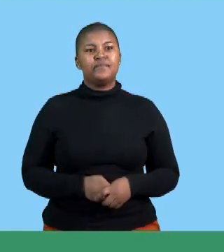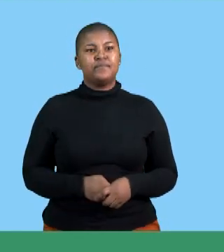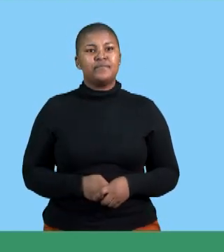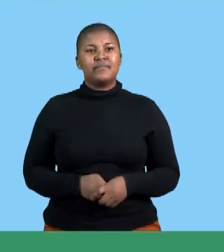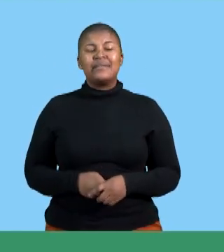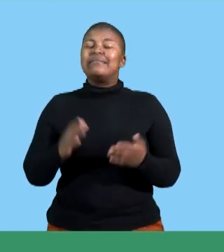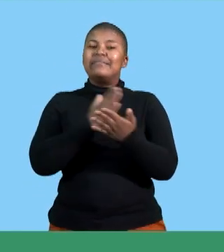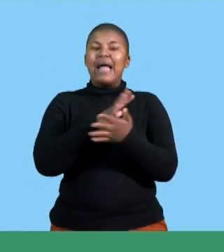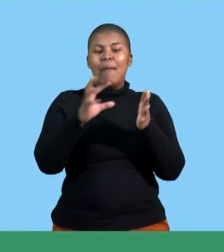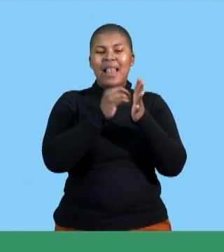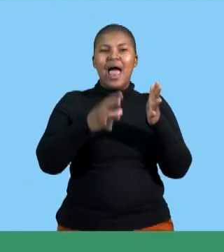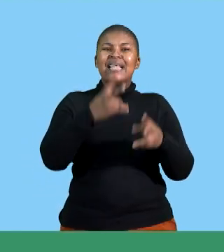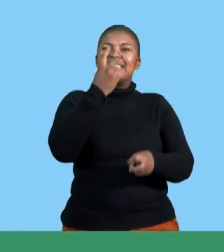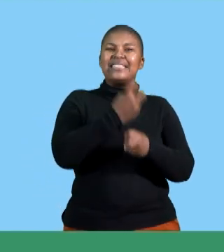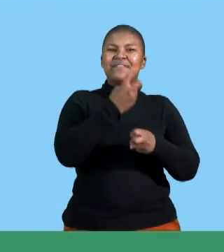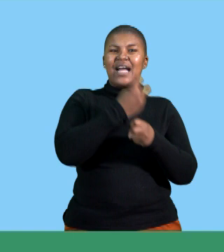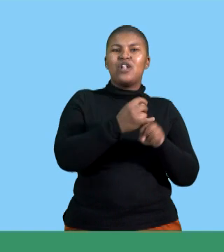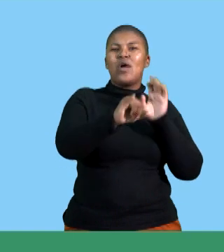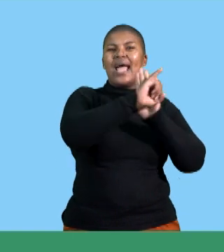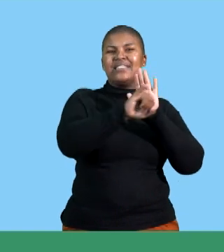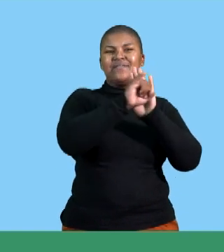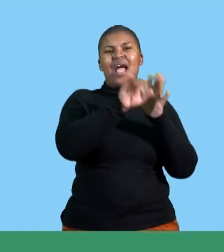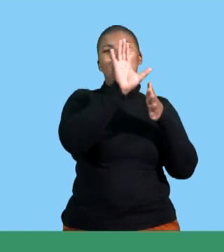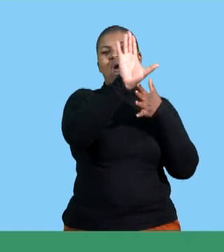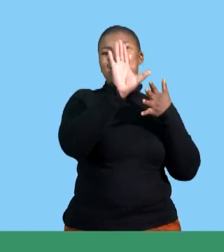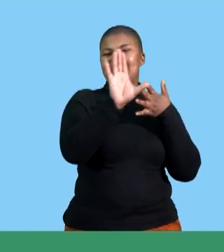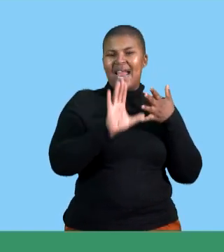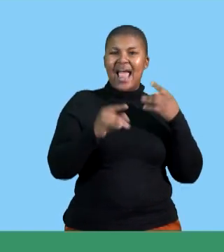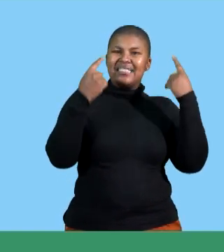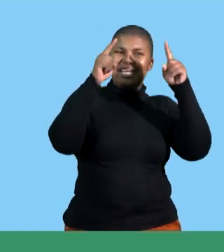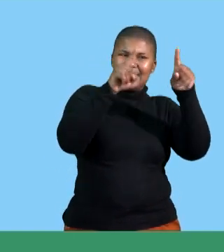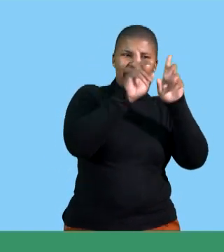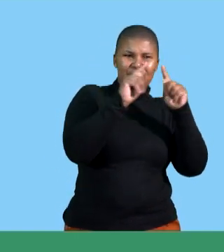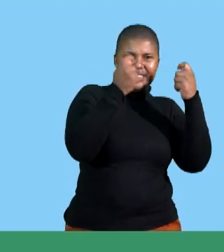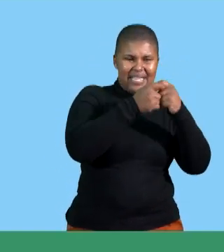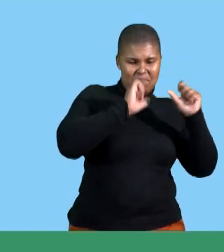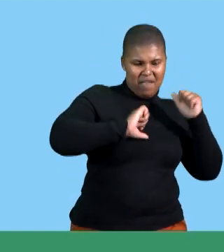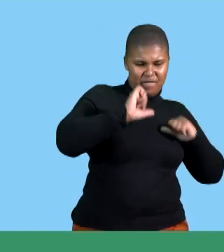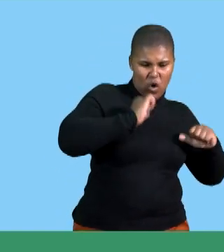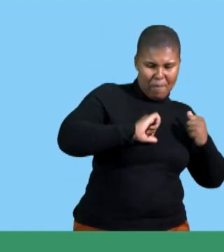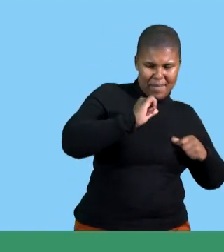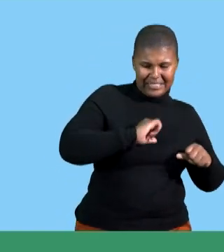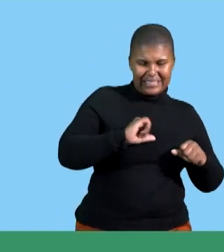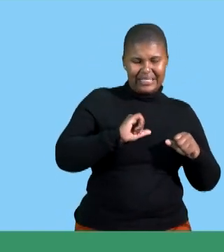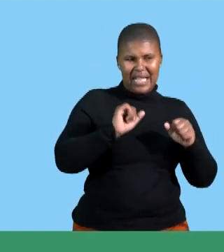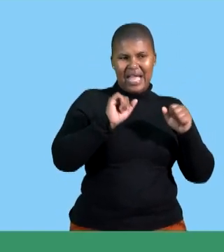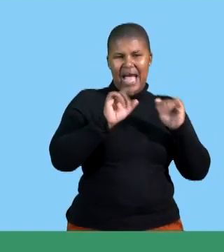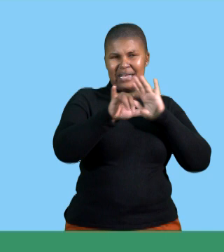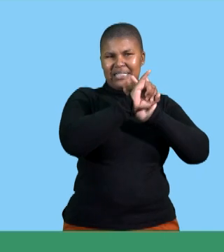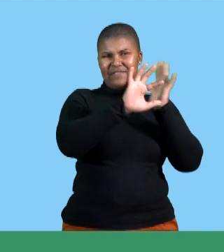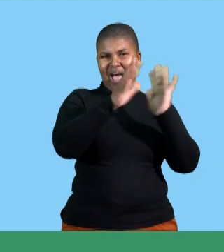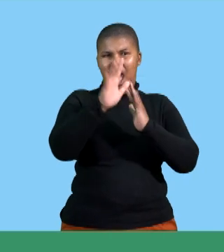errors. Learners find it difficult to identify the criteria for successful team performance from